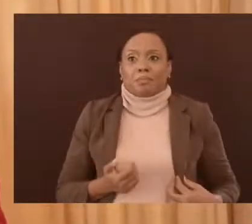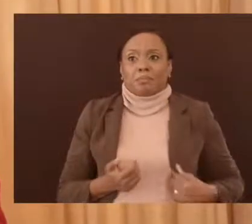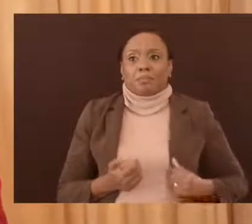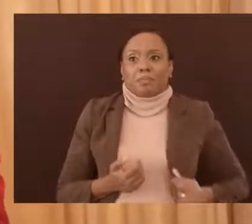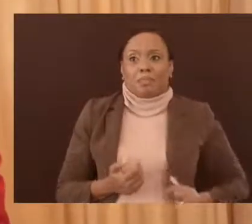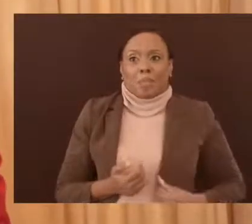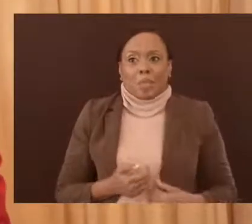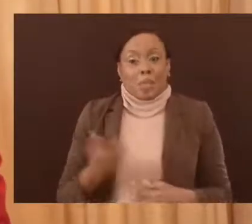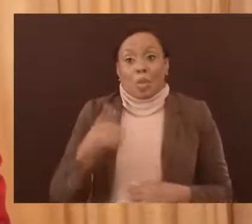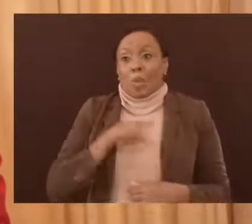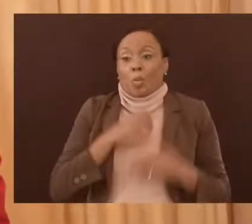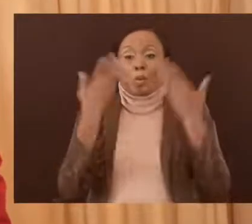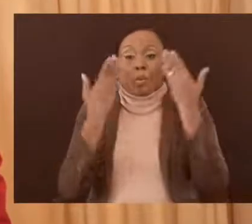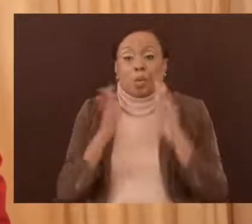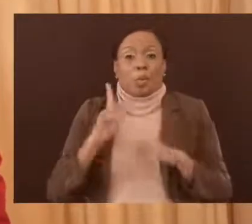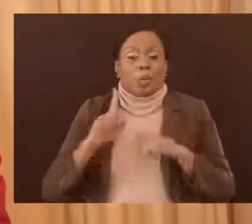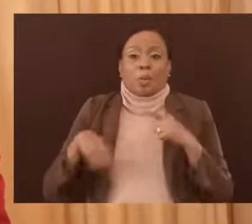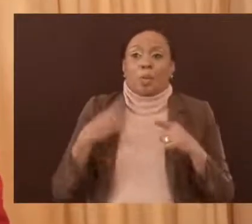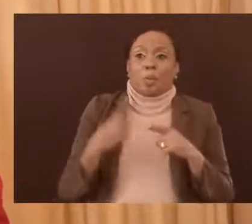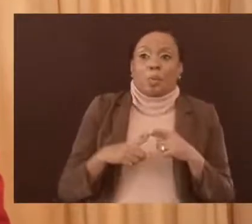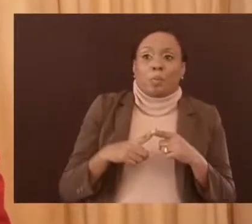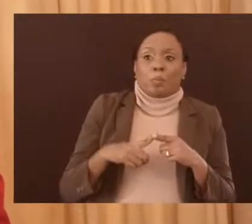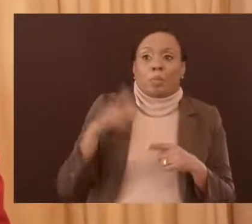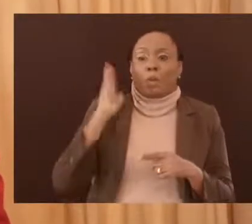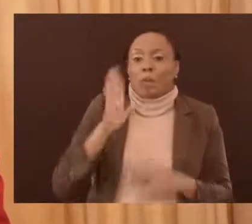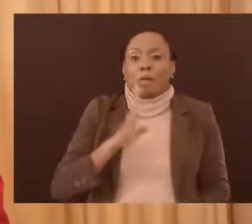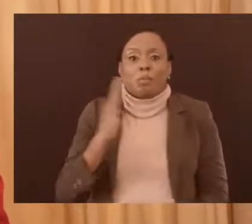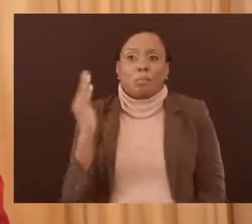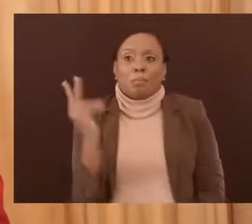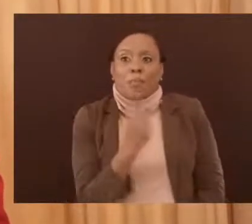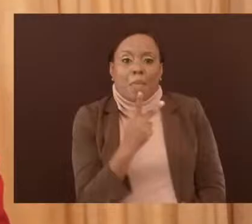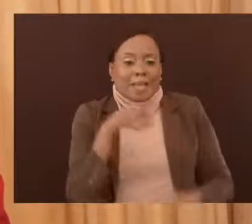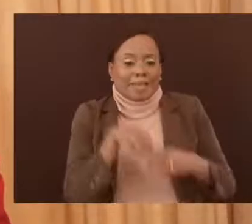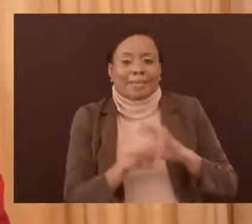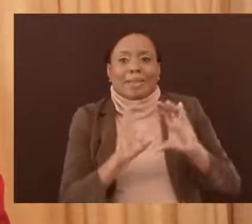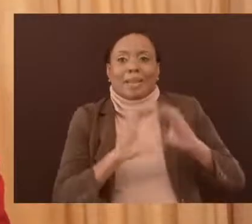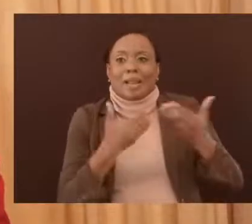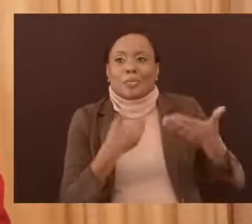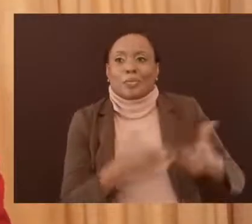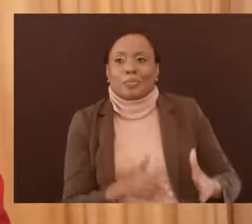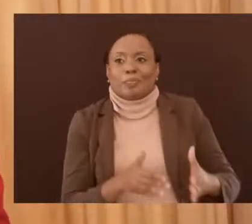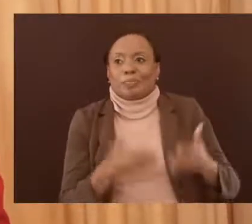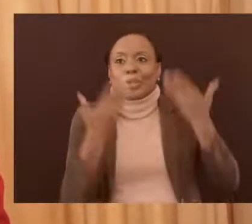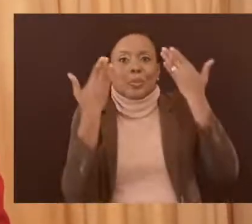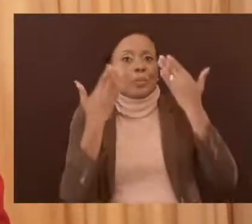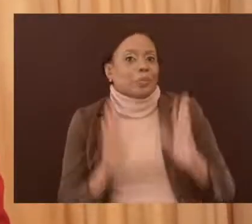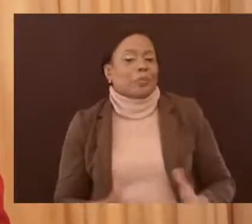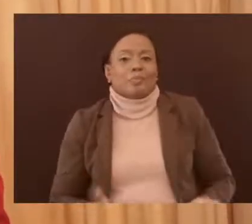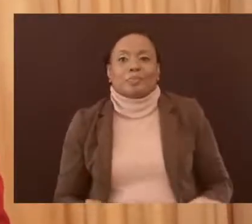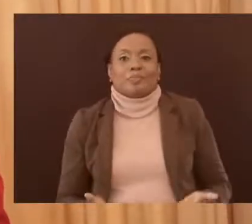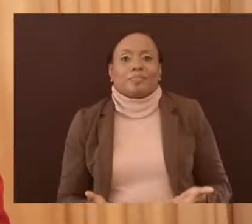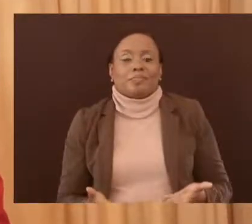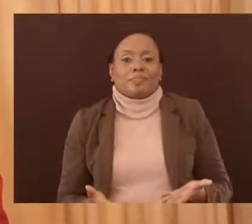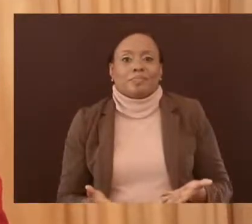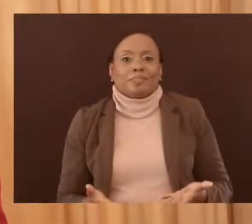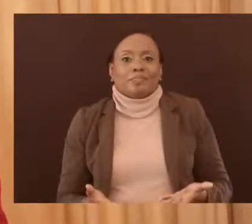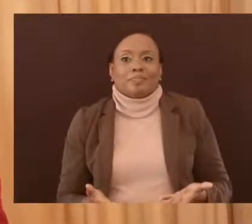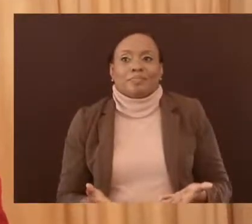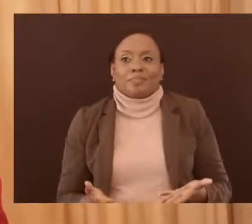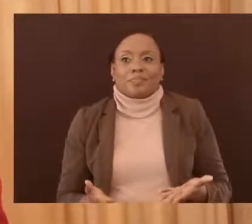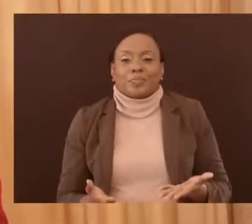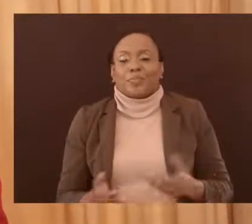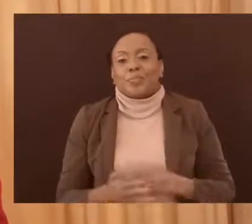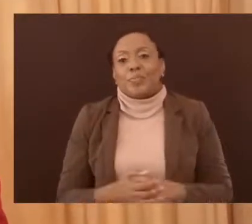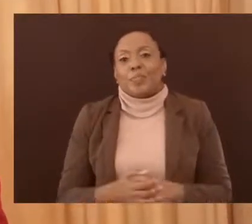don't know when we are going to be able to return fully face-to-face. But I assure you that so long as we can get back